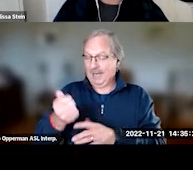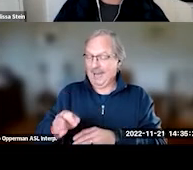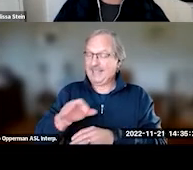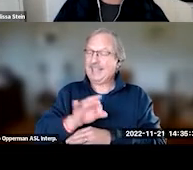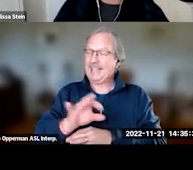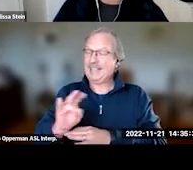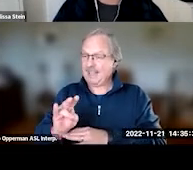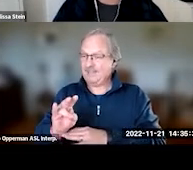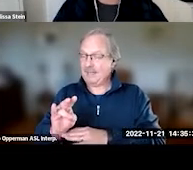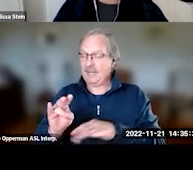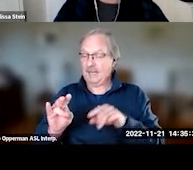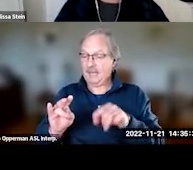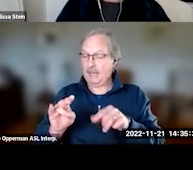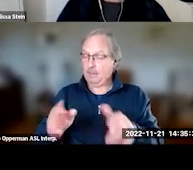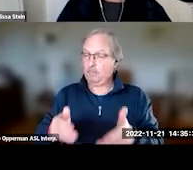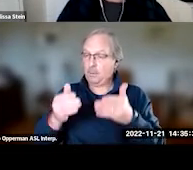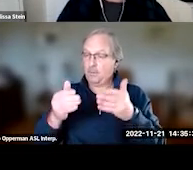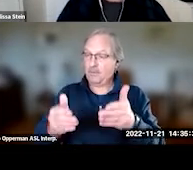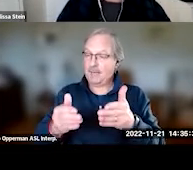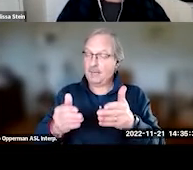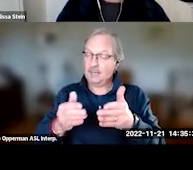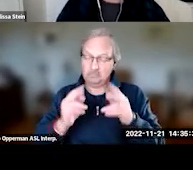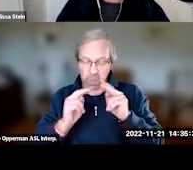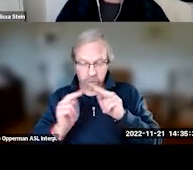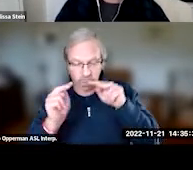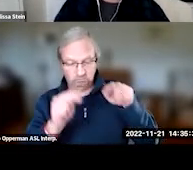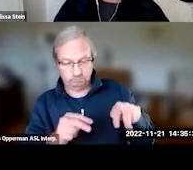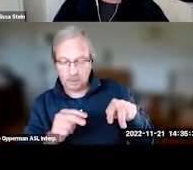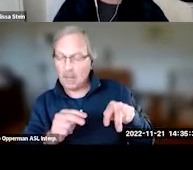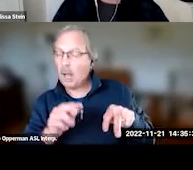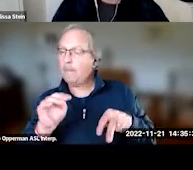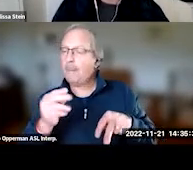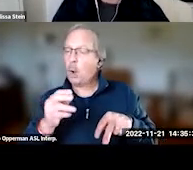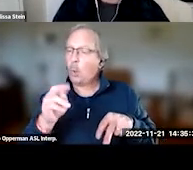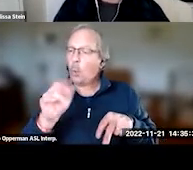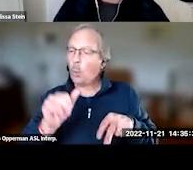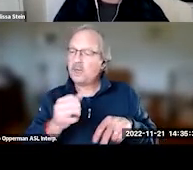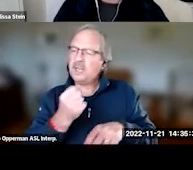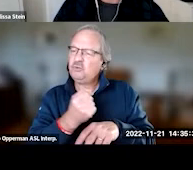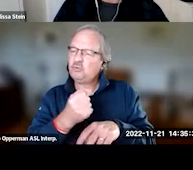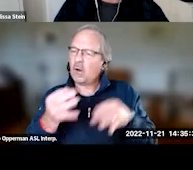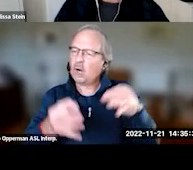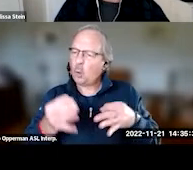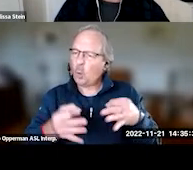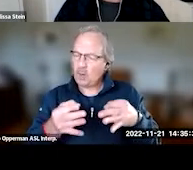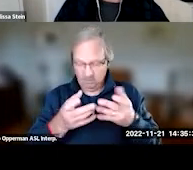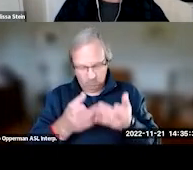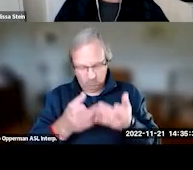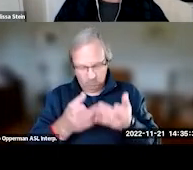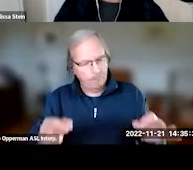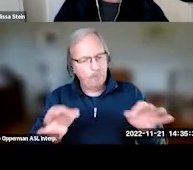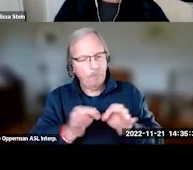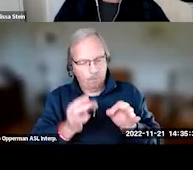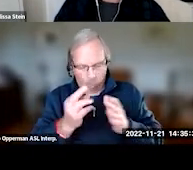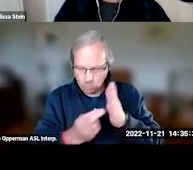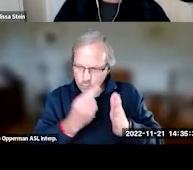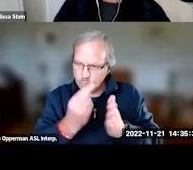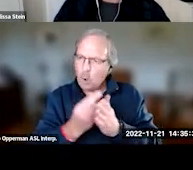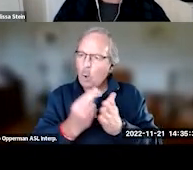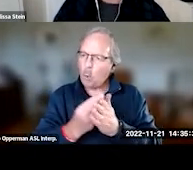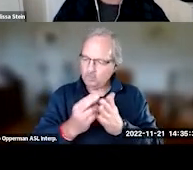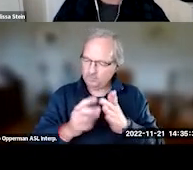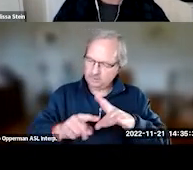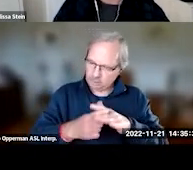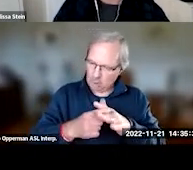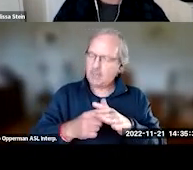1997. Judge Durkin presides over the Mahoney County Felony Drug Court after playing a key role in creating the program in 1998. He's